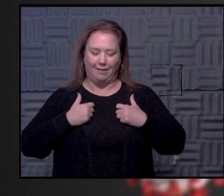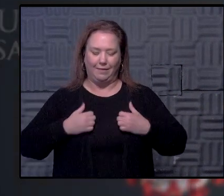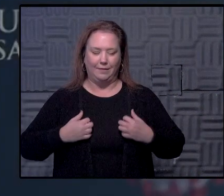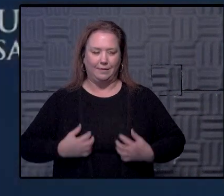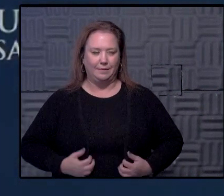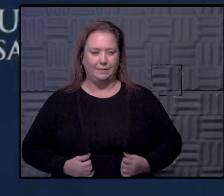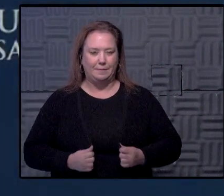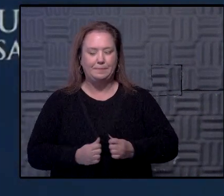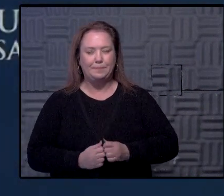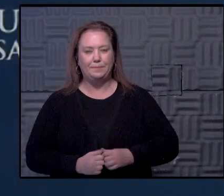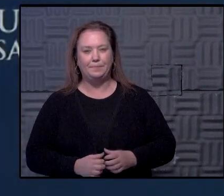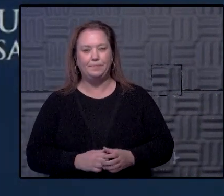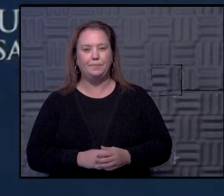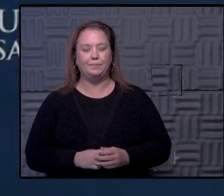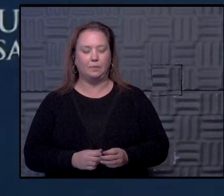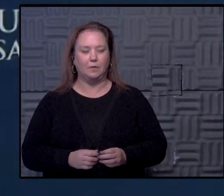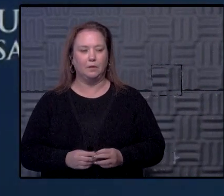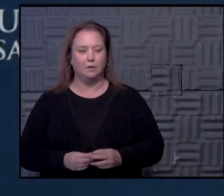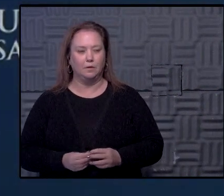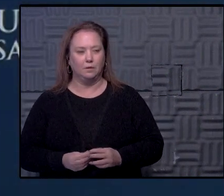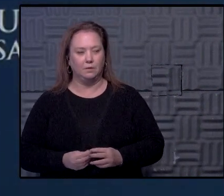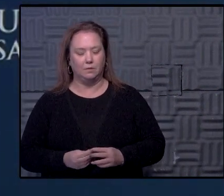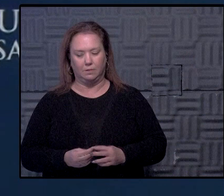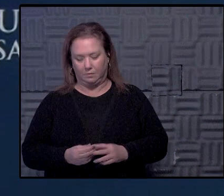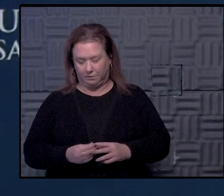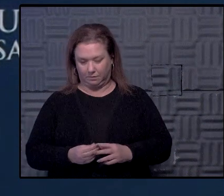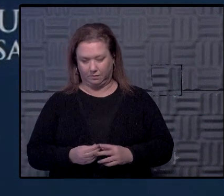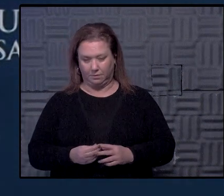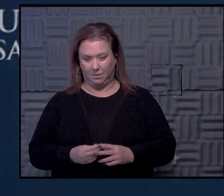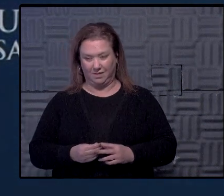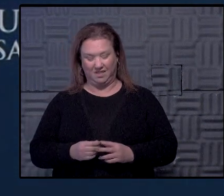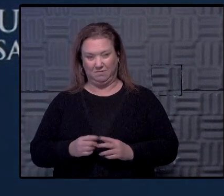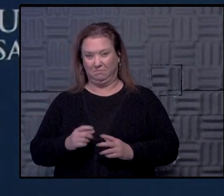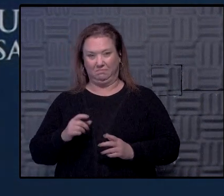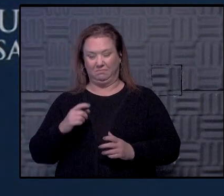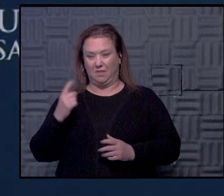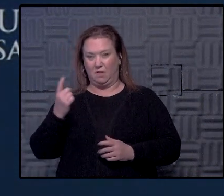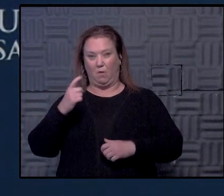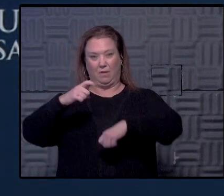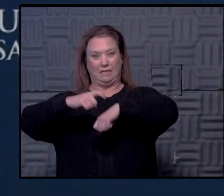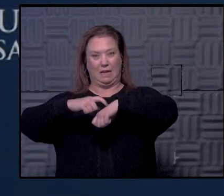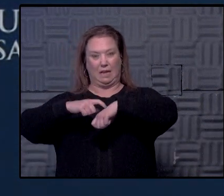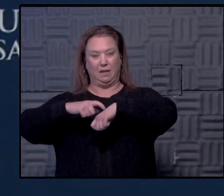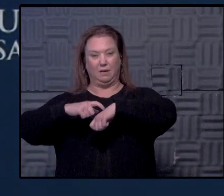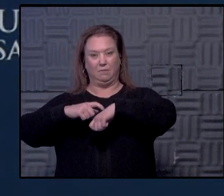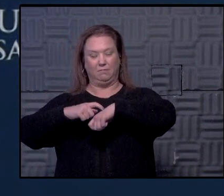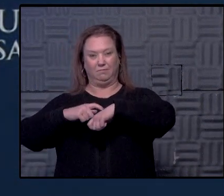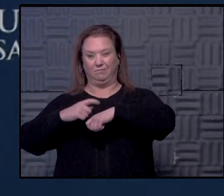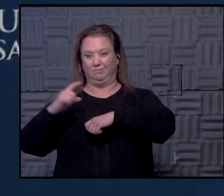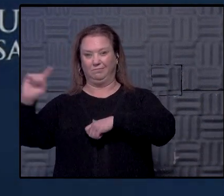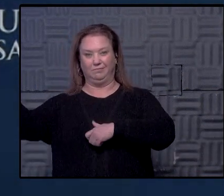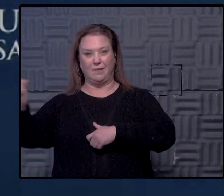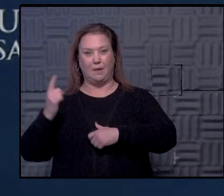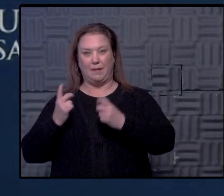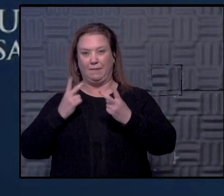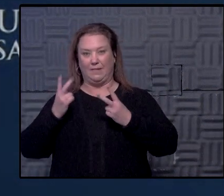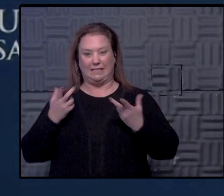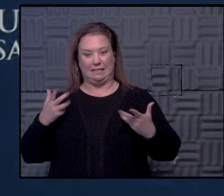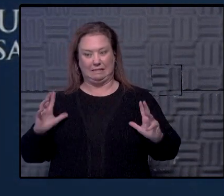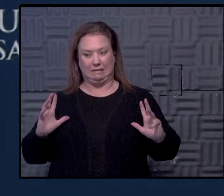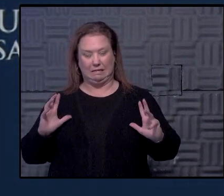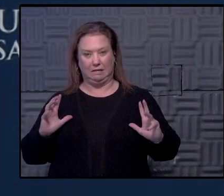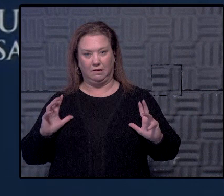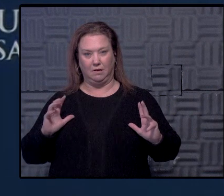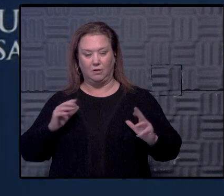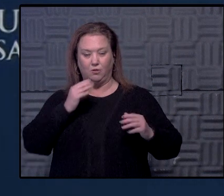So I think it really is a matter of, is that the only time that she's leaving, and is like she's just coming to visit you? Or, I mean,